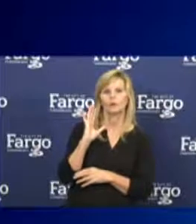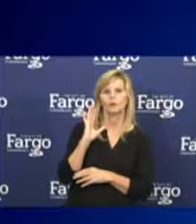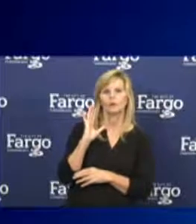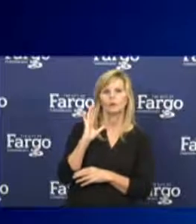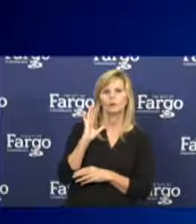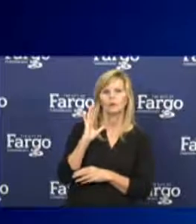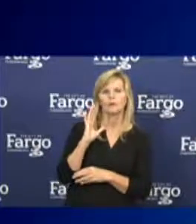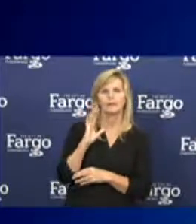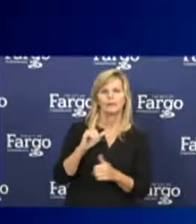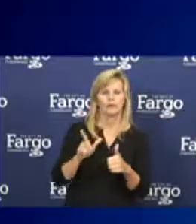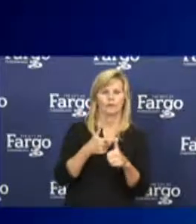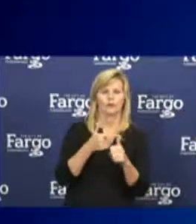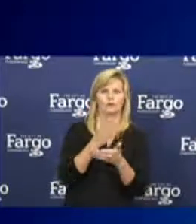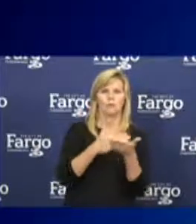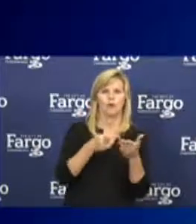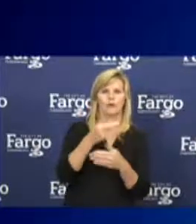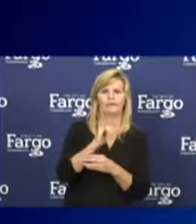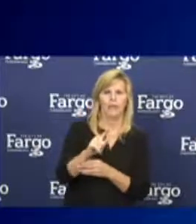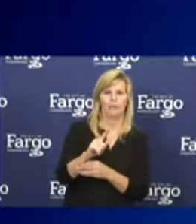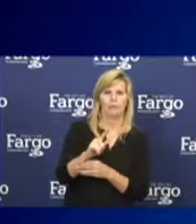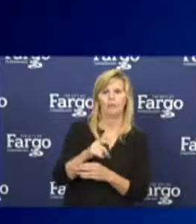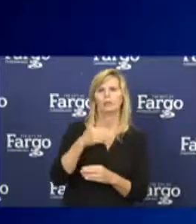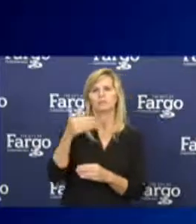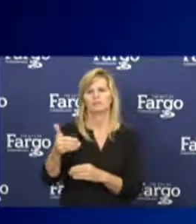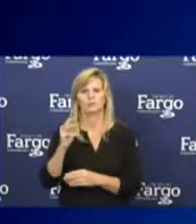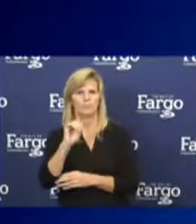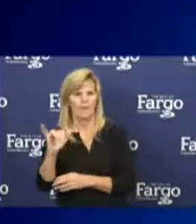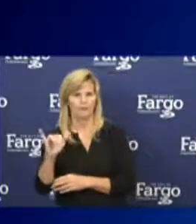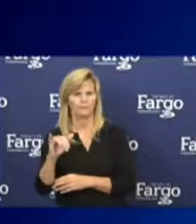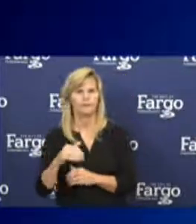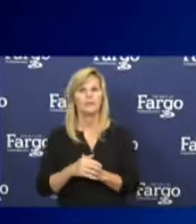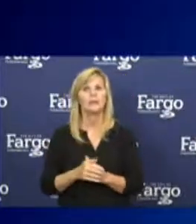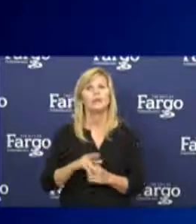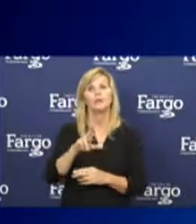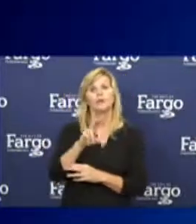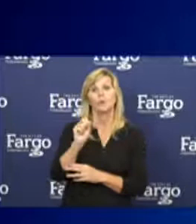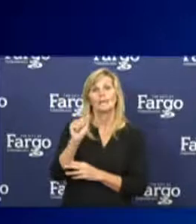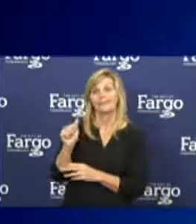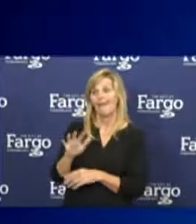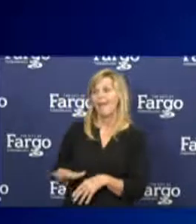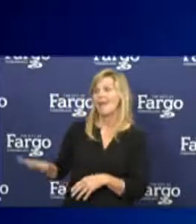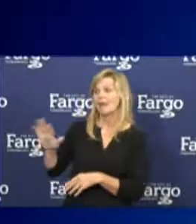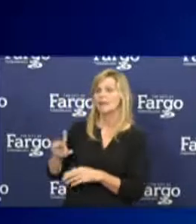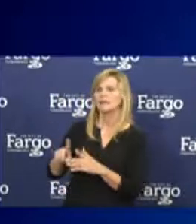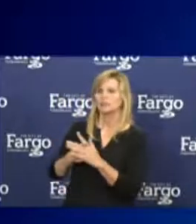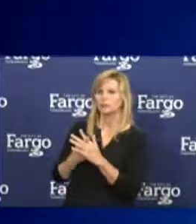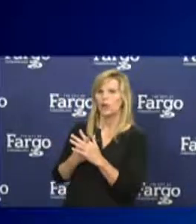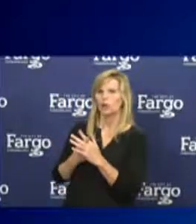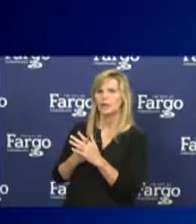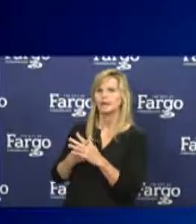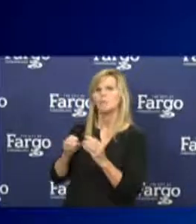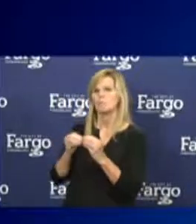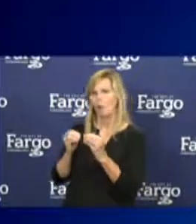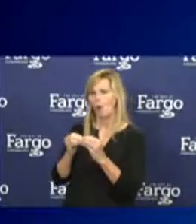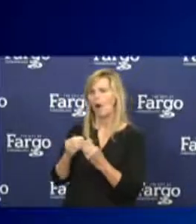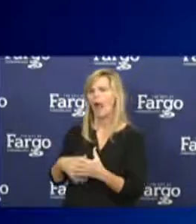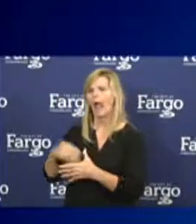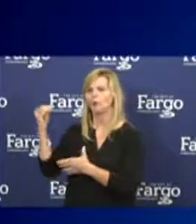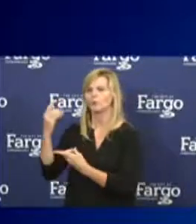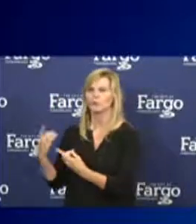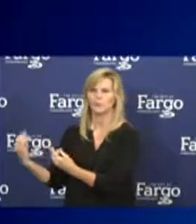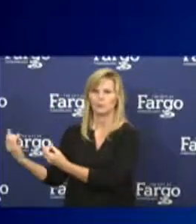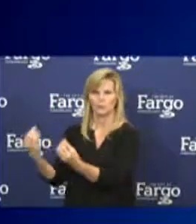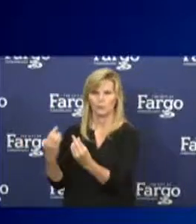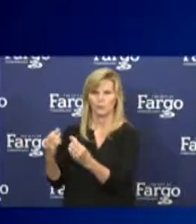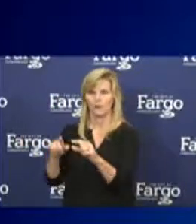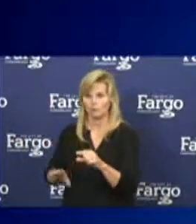the early part of April moving into May. The rest of the U.S. has also started to move more about, but not